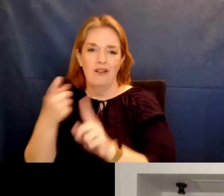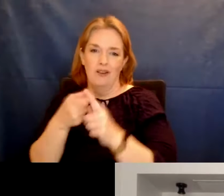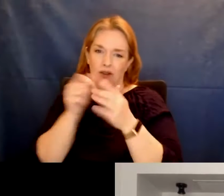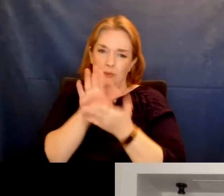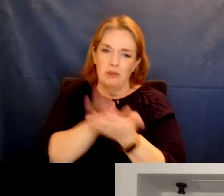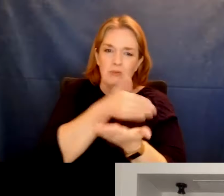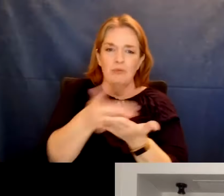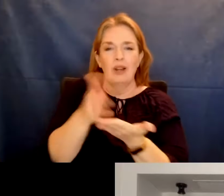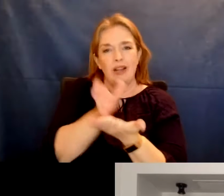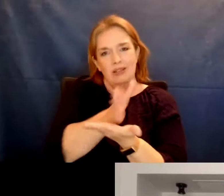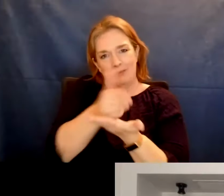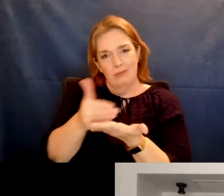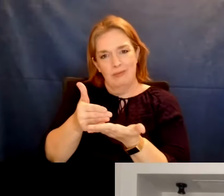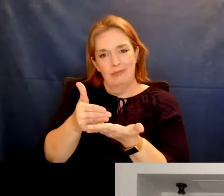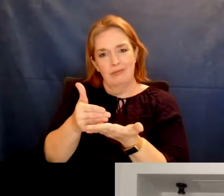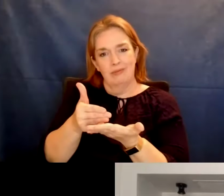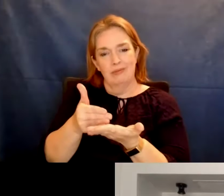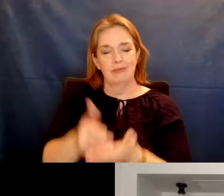around.